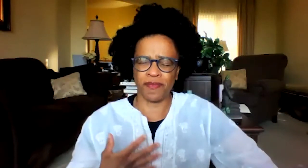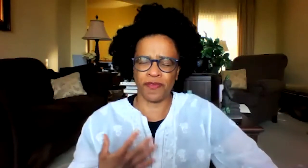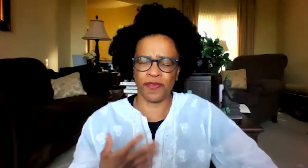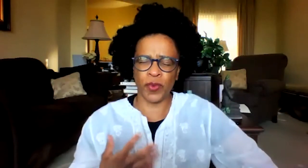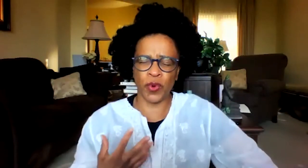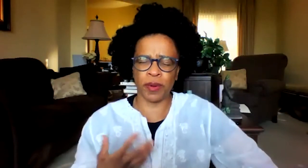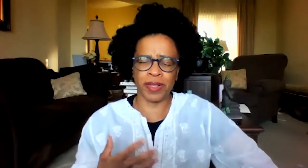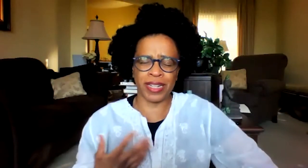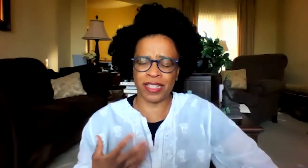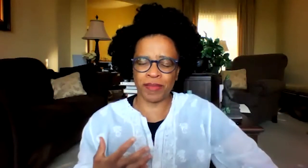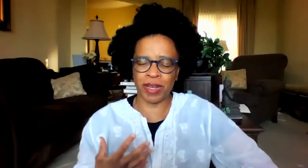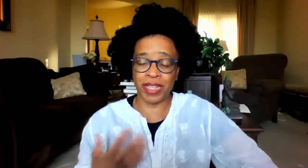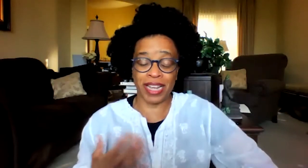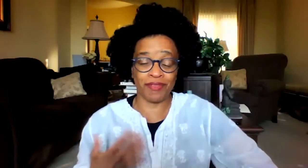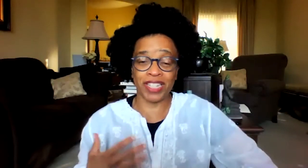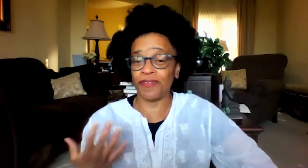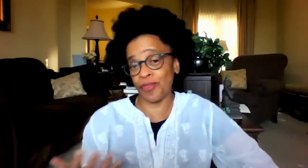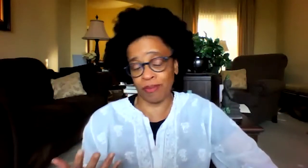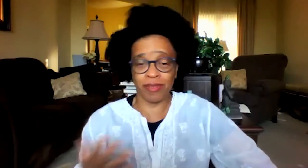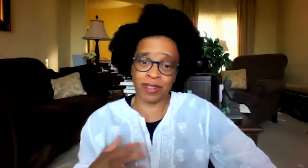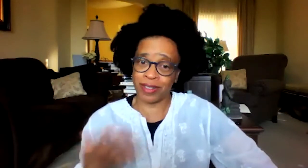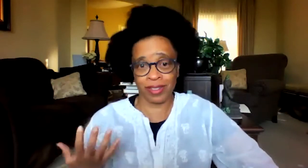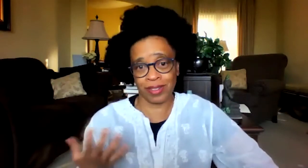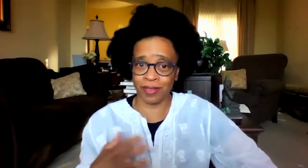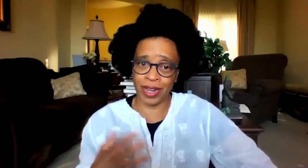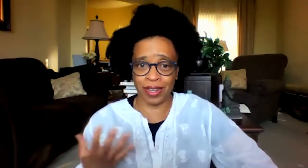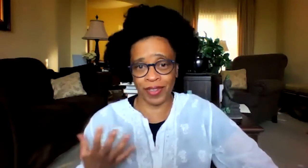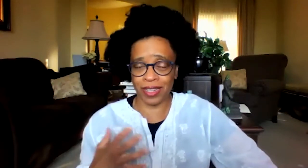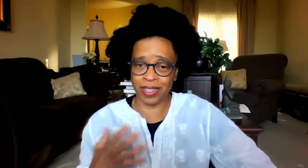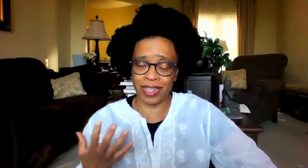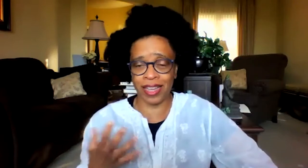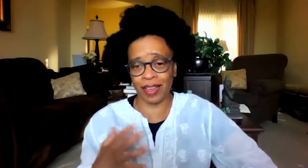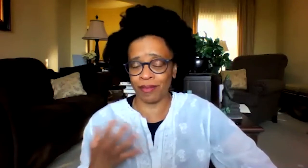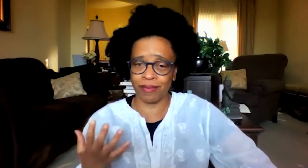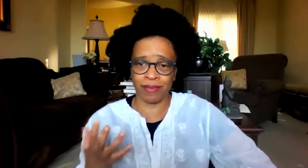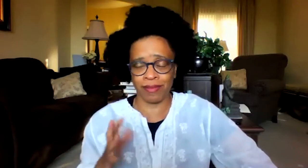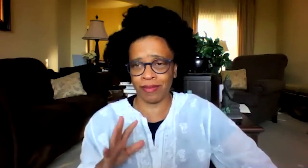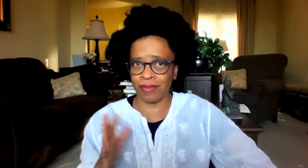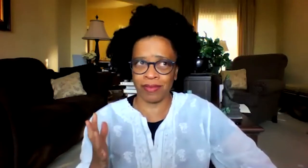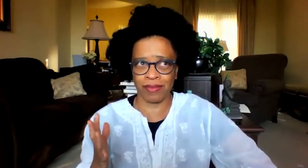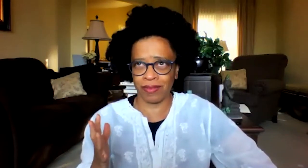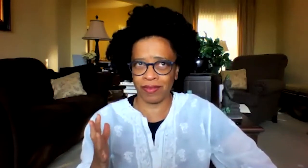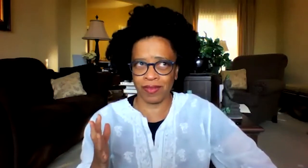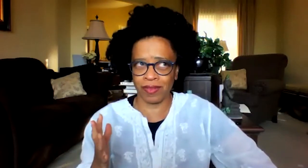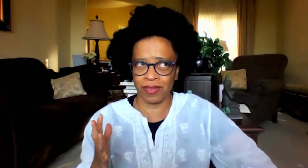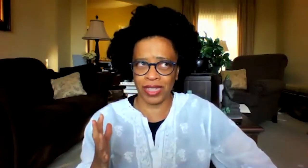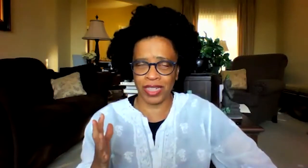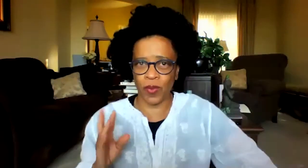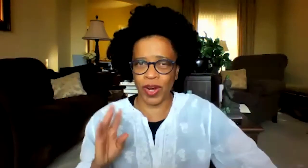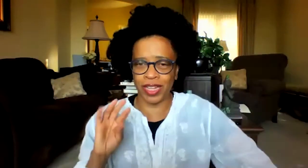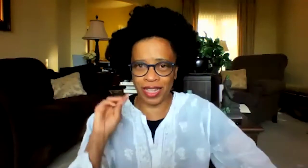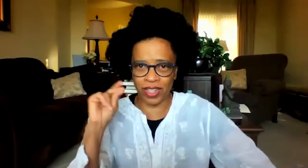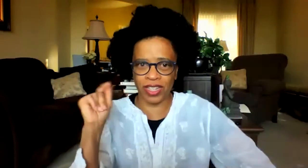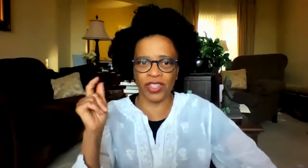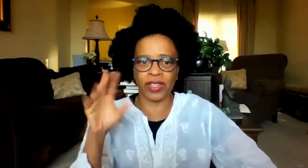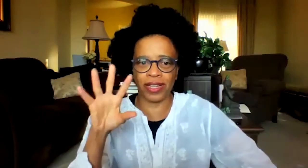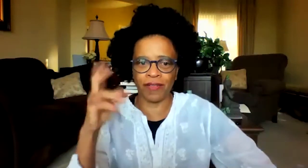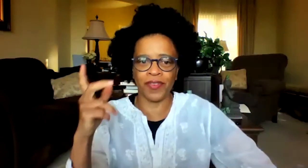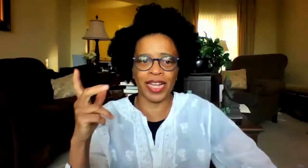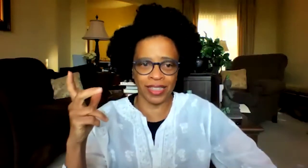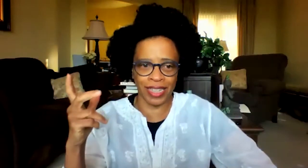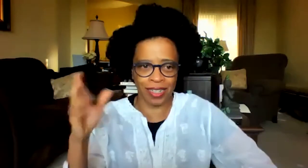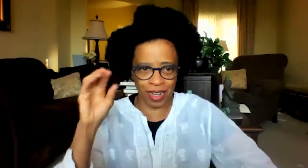that have formed, and I sometimes say have deformed, right? If I can say that in a way that